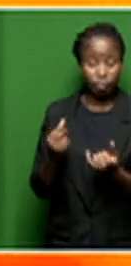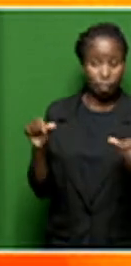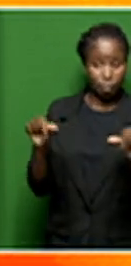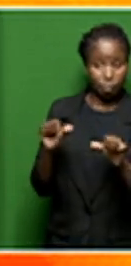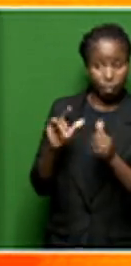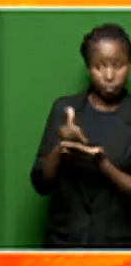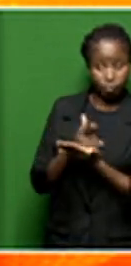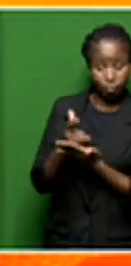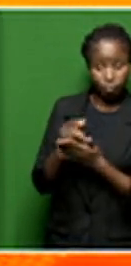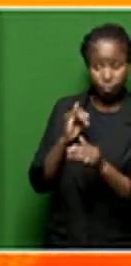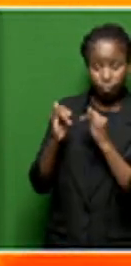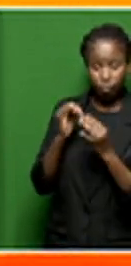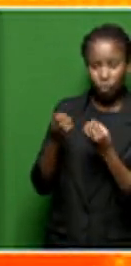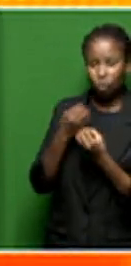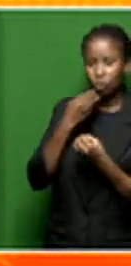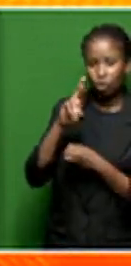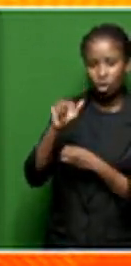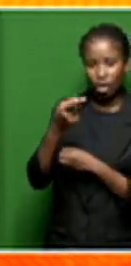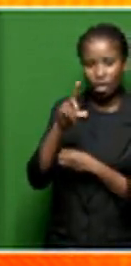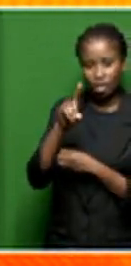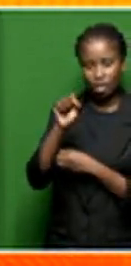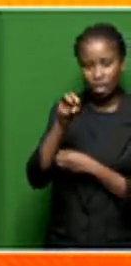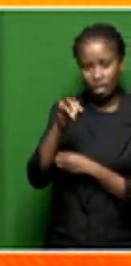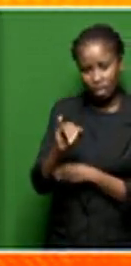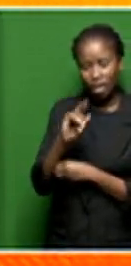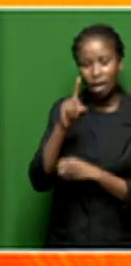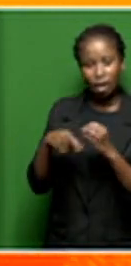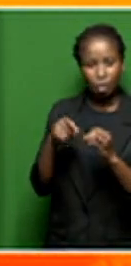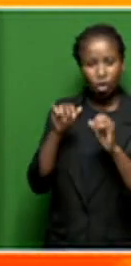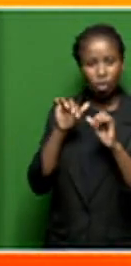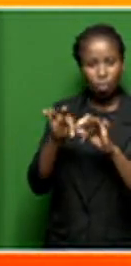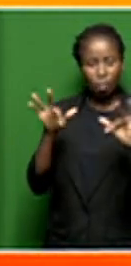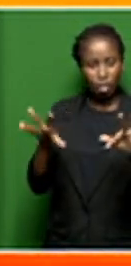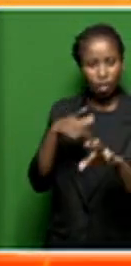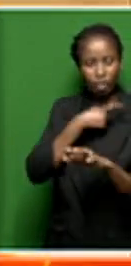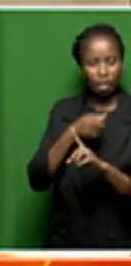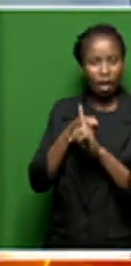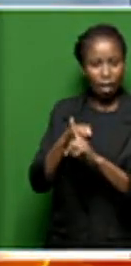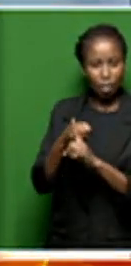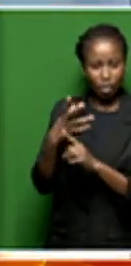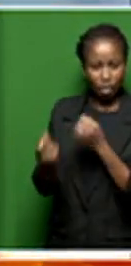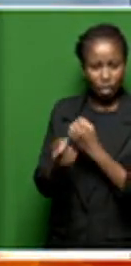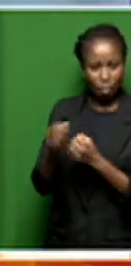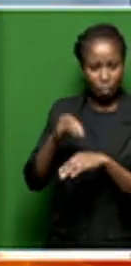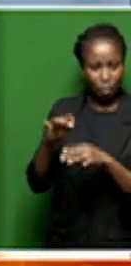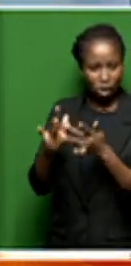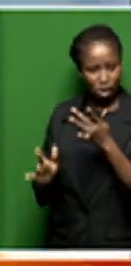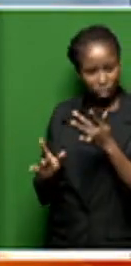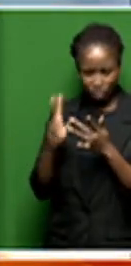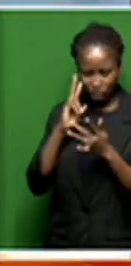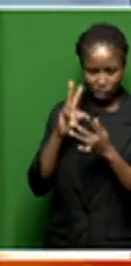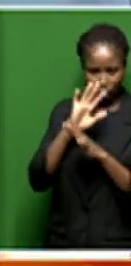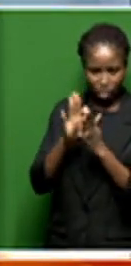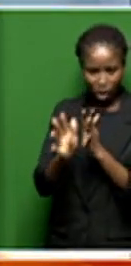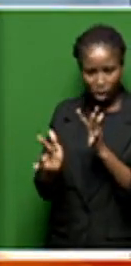Now with Rehad Desai, he's the spokesperson for the People's Vaccine Campaign. Unfortunately, had a bit of signal issues there, but it seems that everything is okay now.